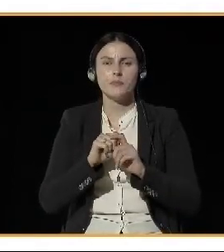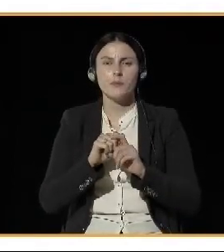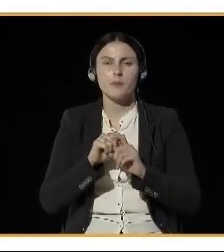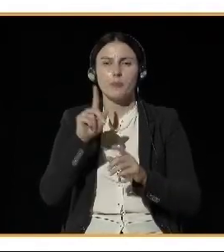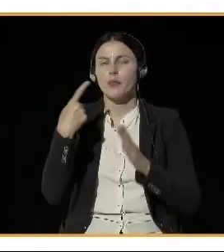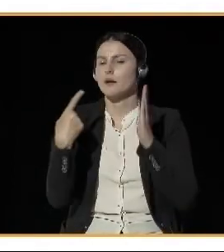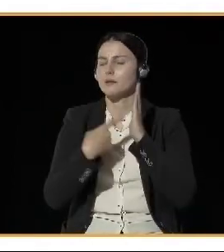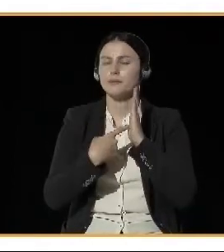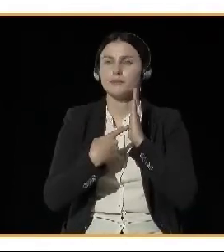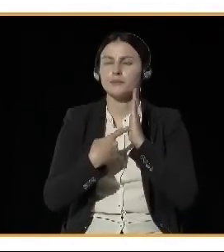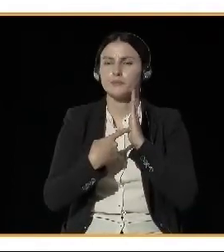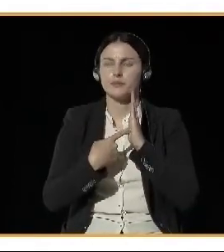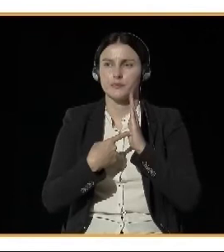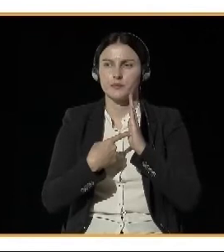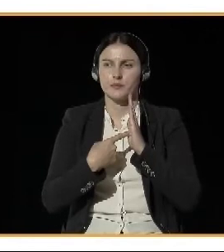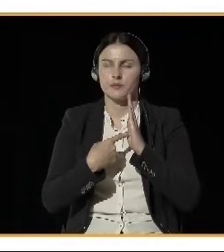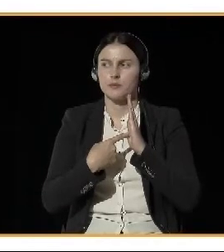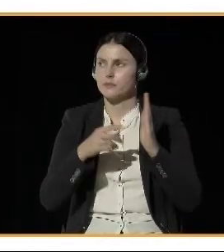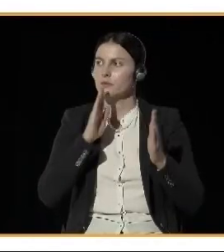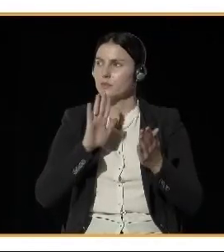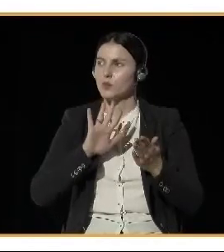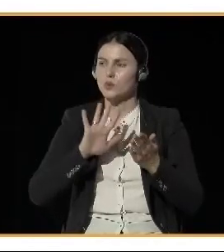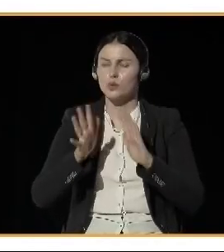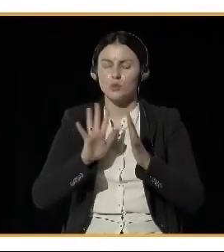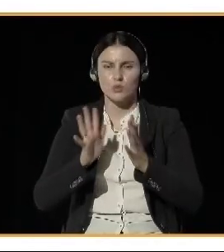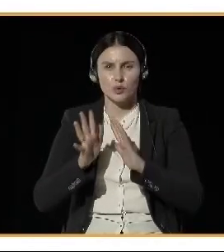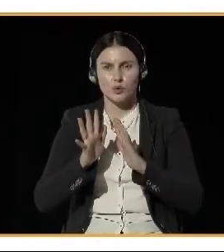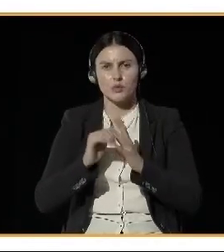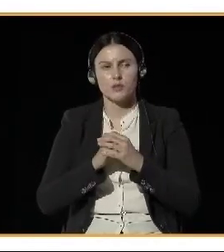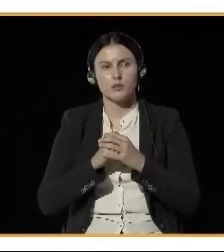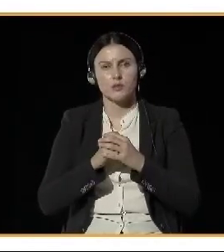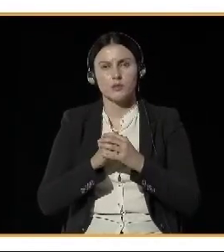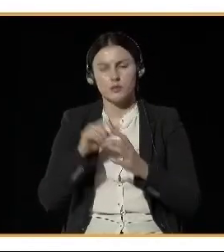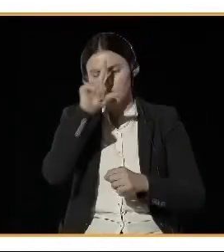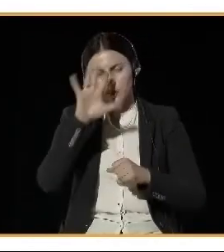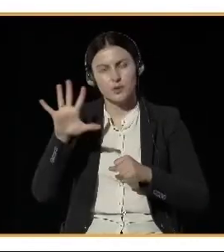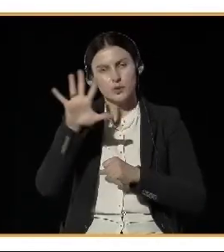communities, the goal is to change the individualistic approach into a collective system of mutual support,